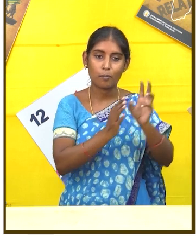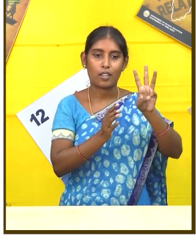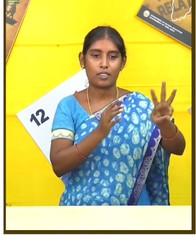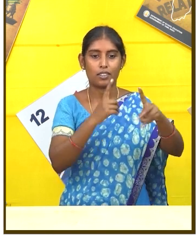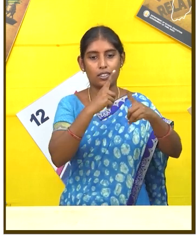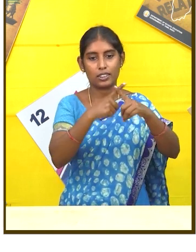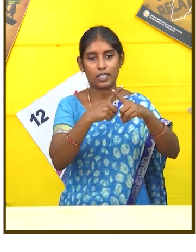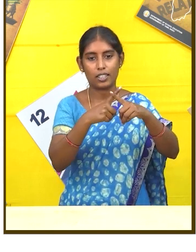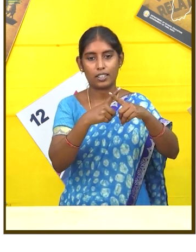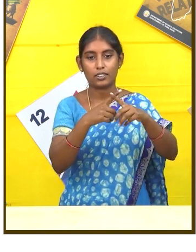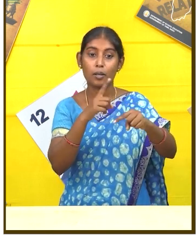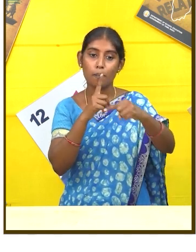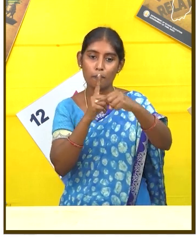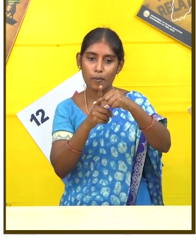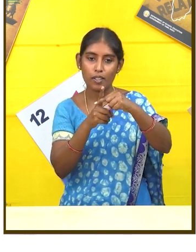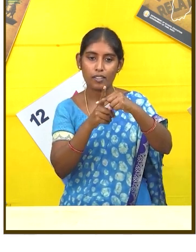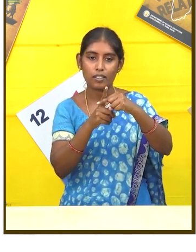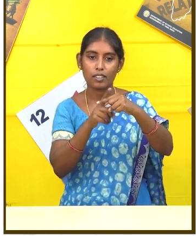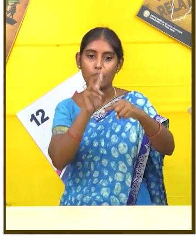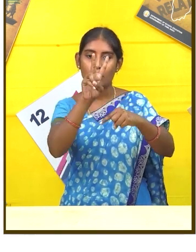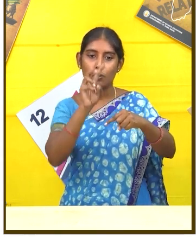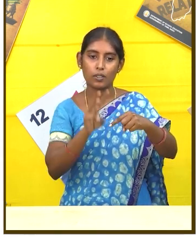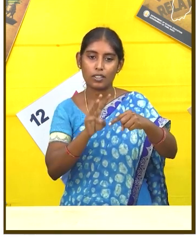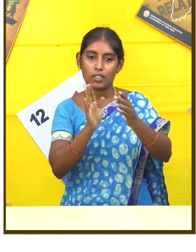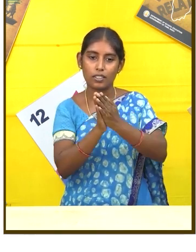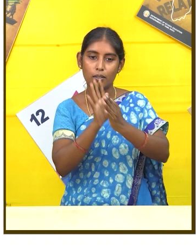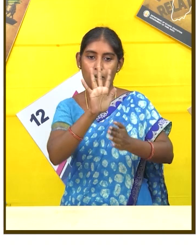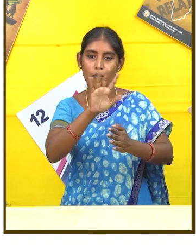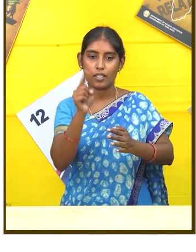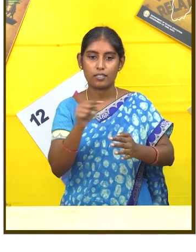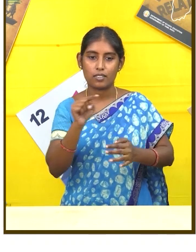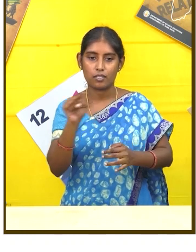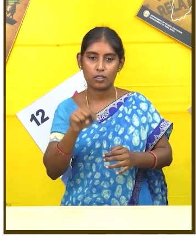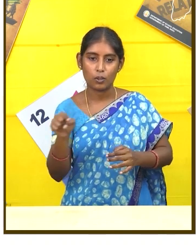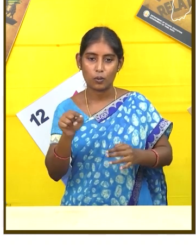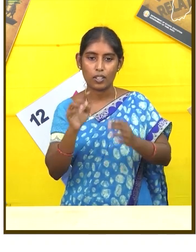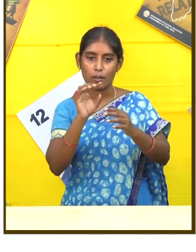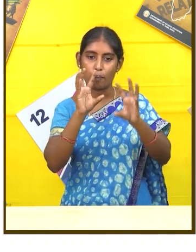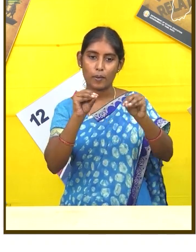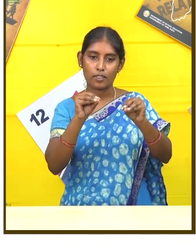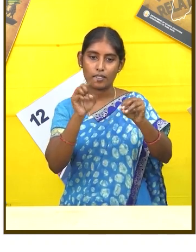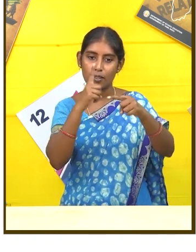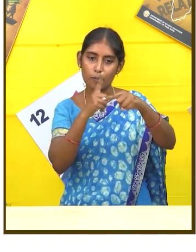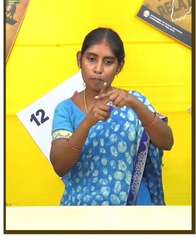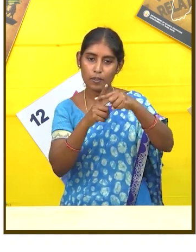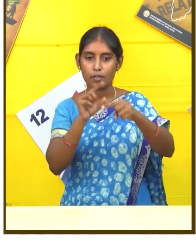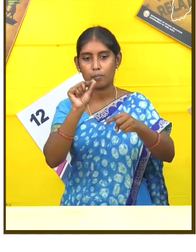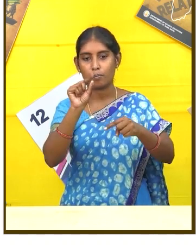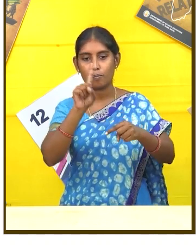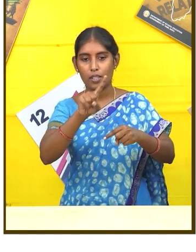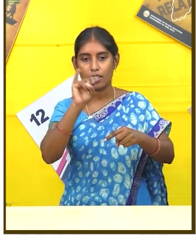become 5z. 10 plus 16 become 26. That's all. We got again